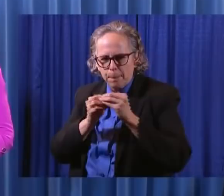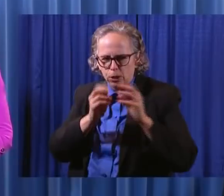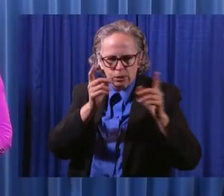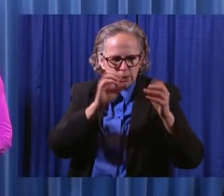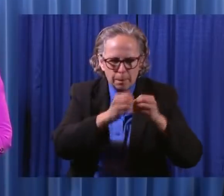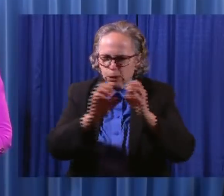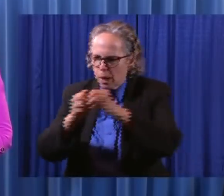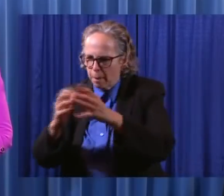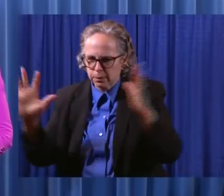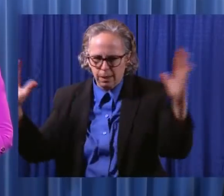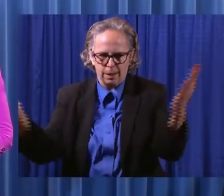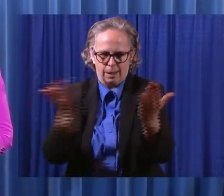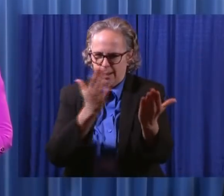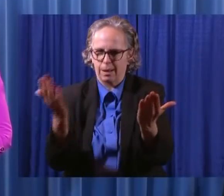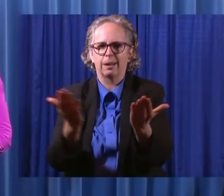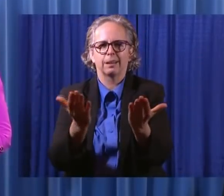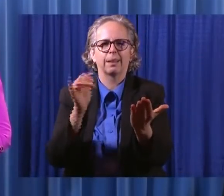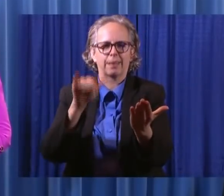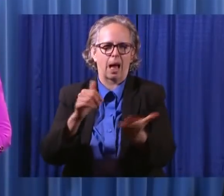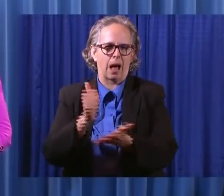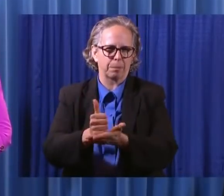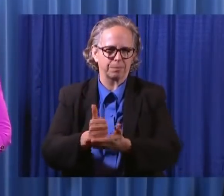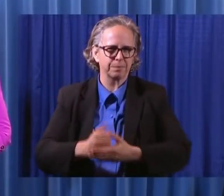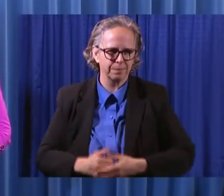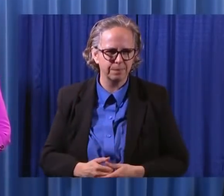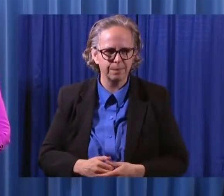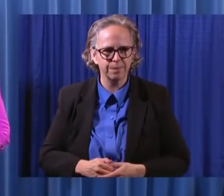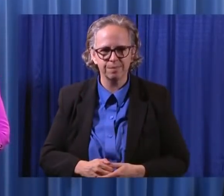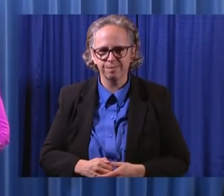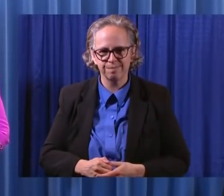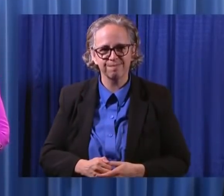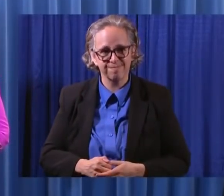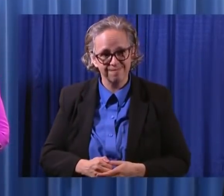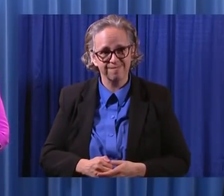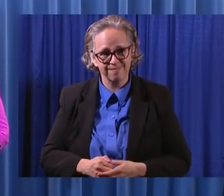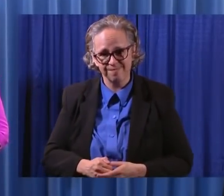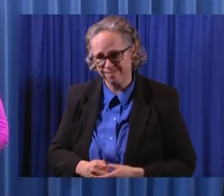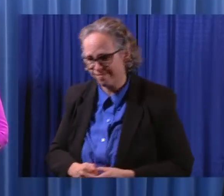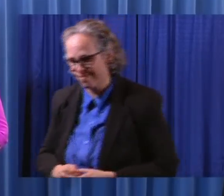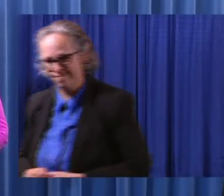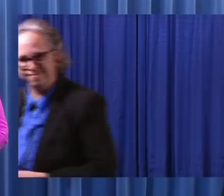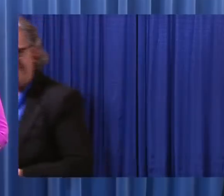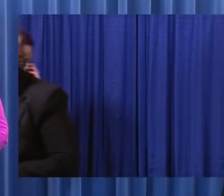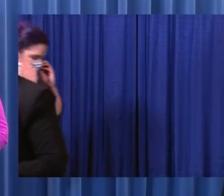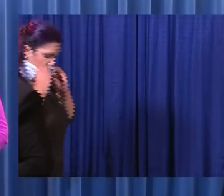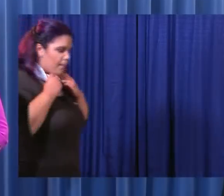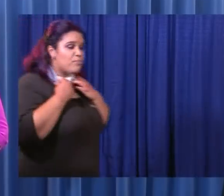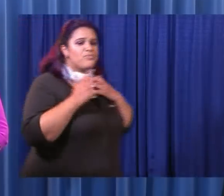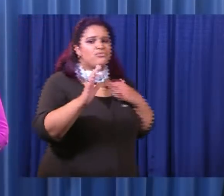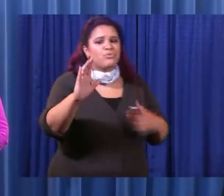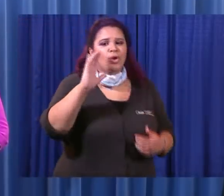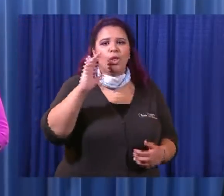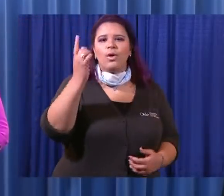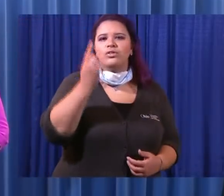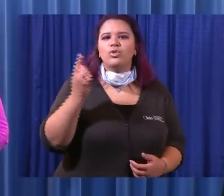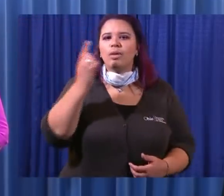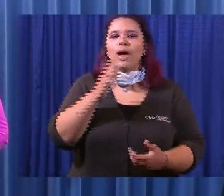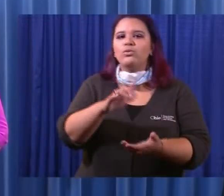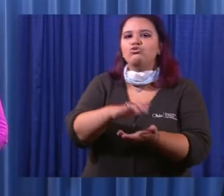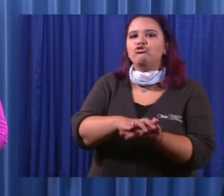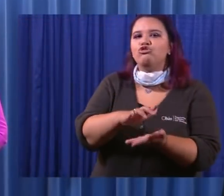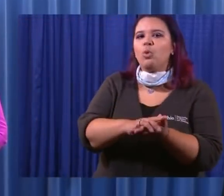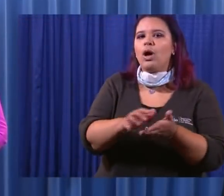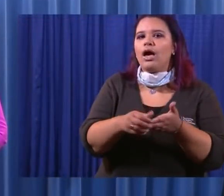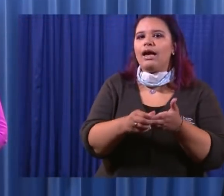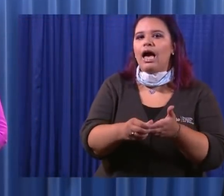Hey, Mike Livingston with Gong News Service. Wondering when we're going to see school reopening guidelines, and secondly, the Senate tomorrow is going to have another